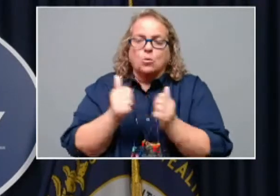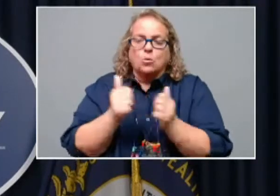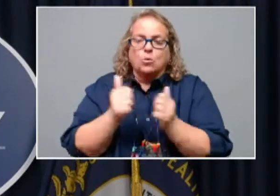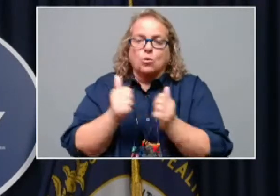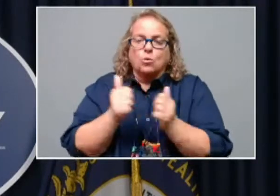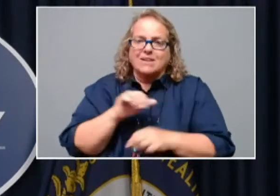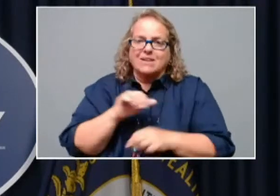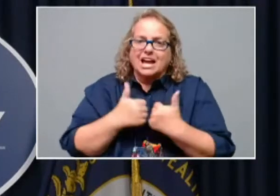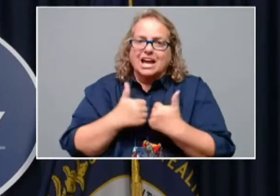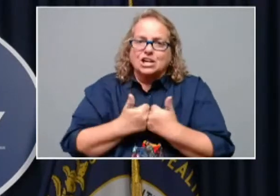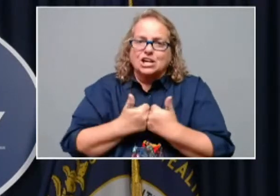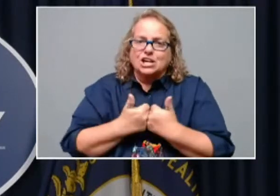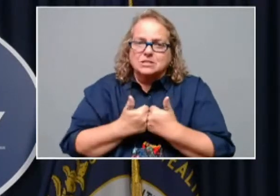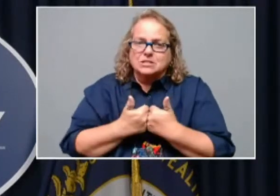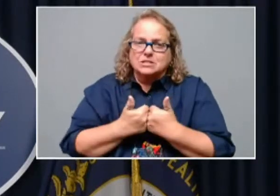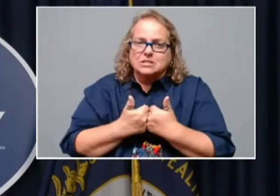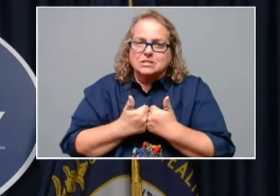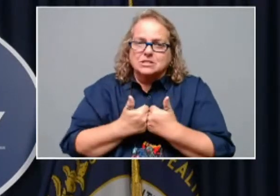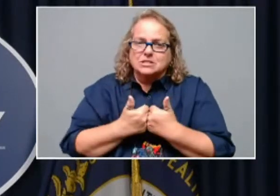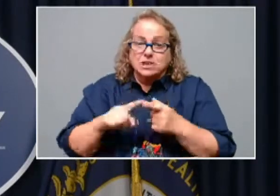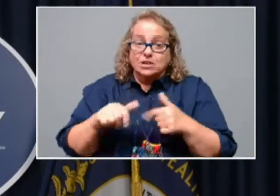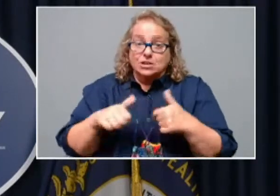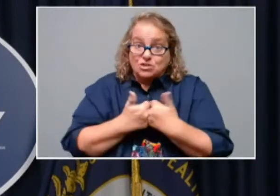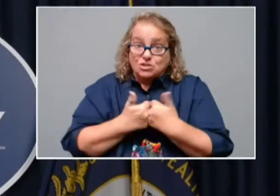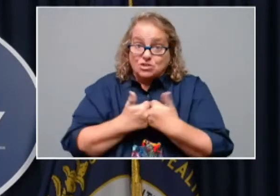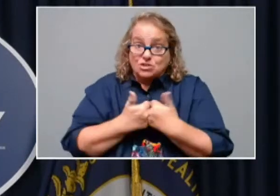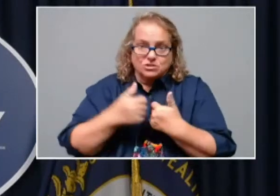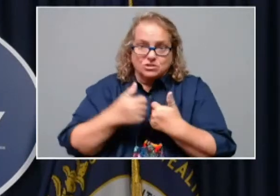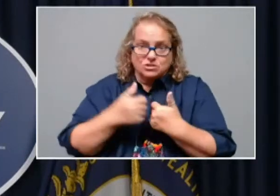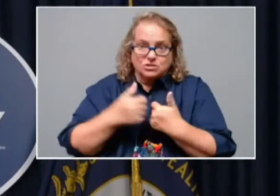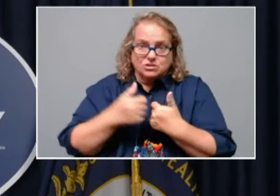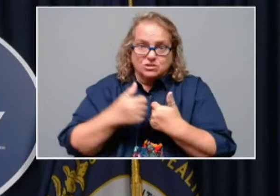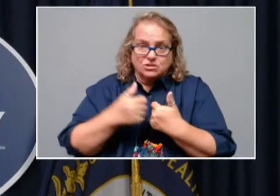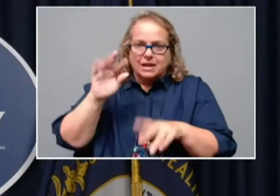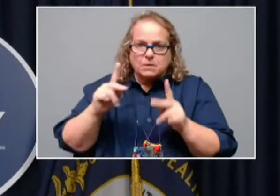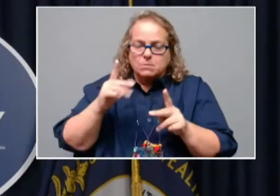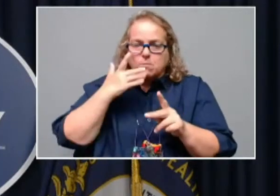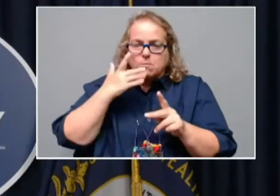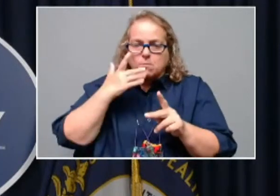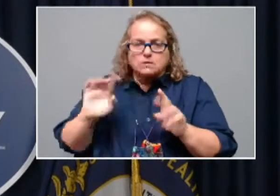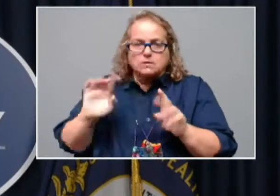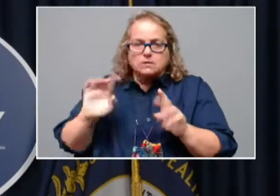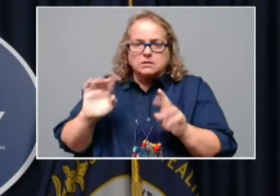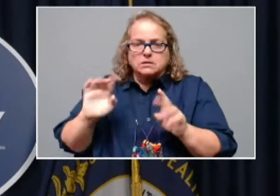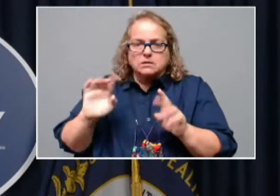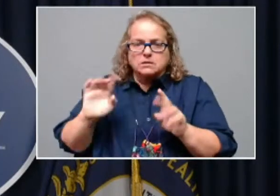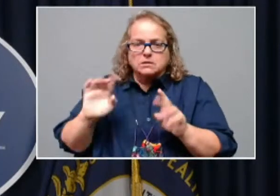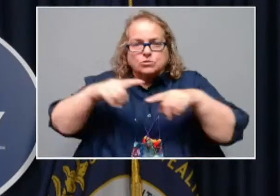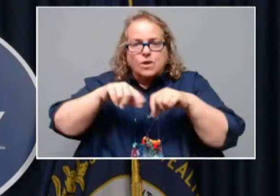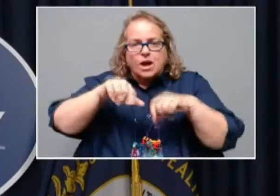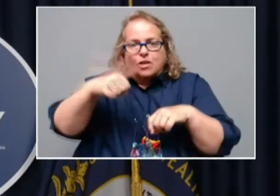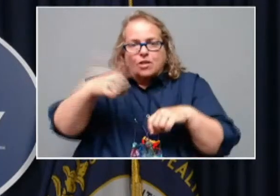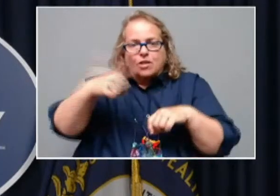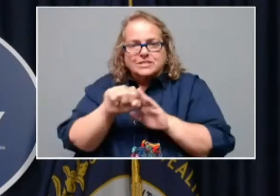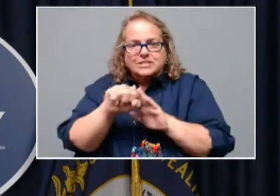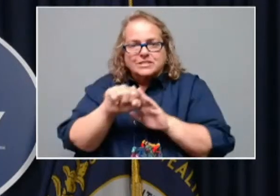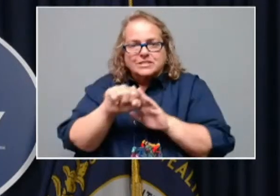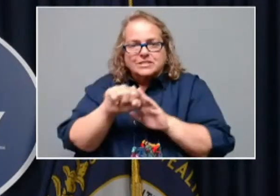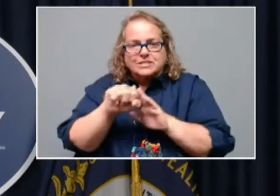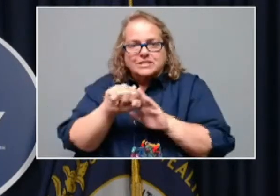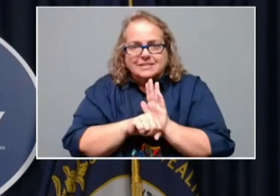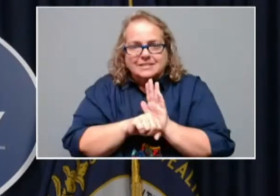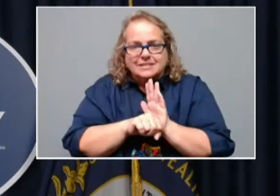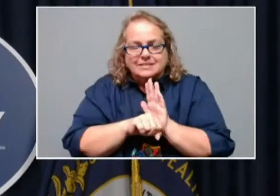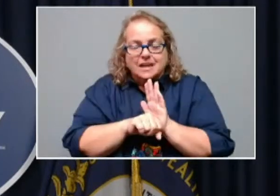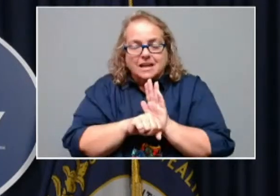challenge is none of them can find people because they're all in other states. Other challenge, when we are able to bring